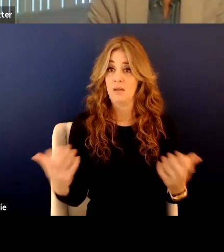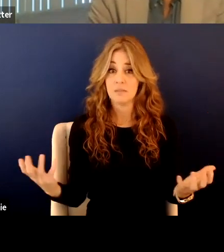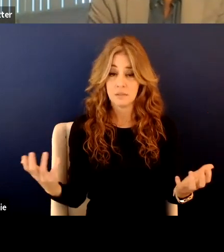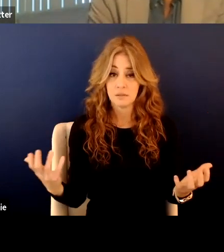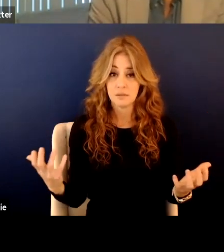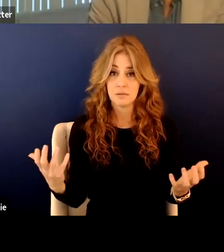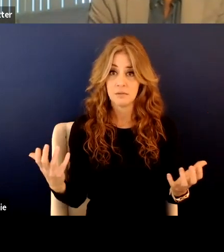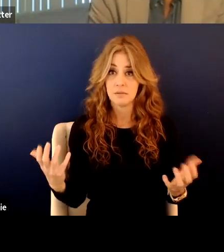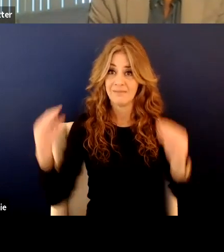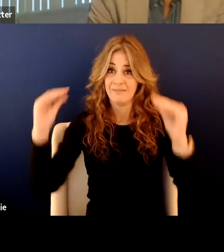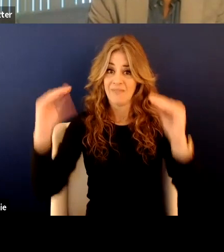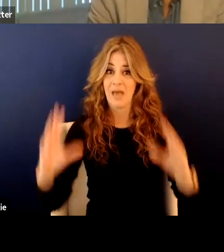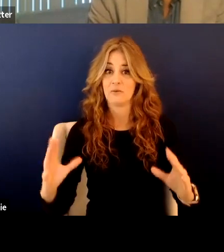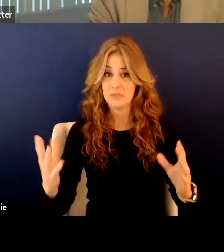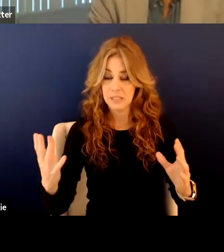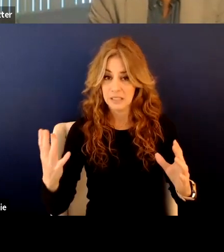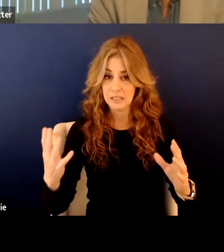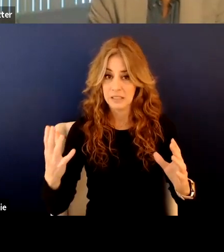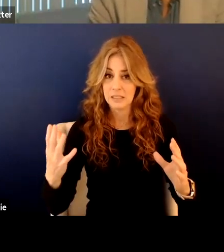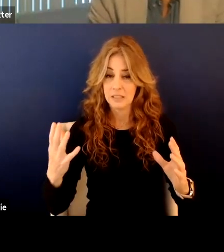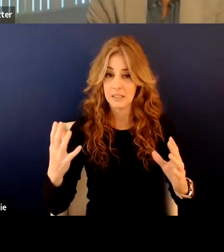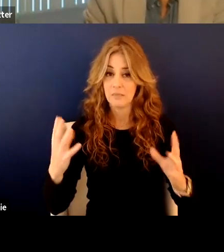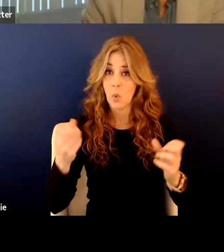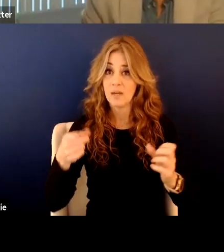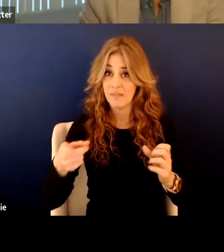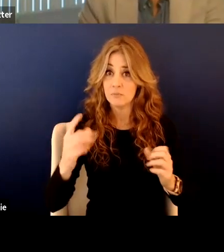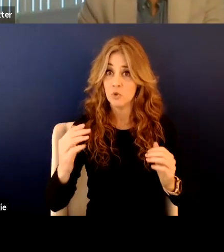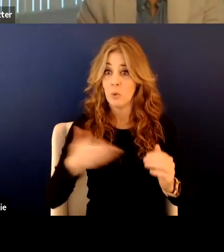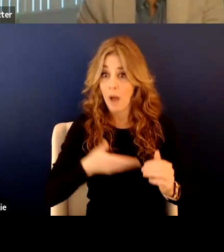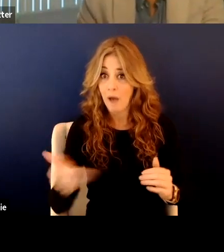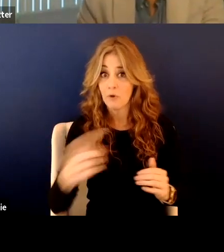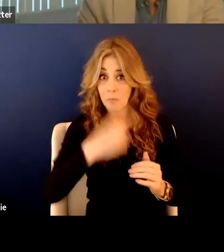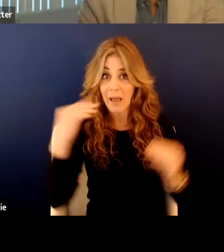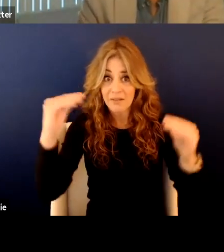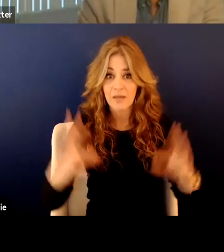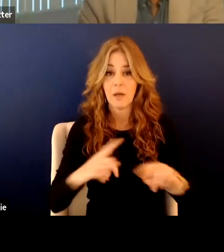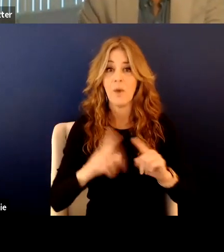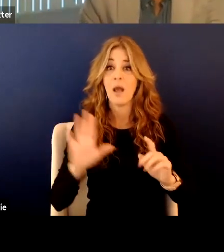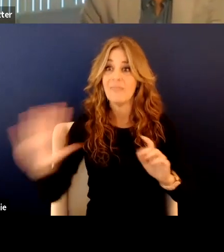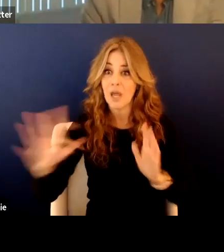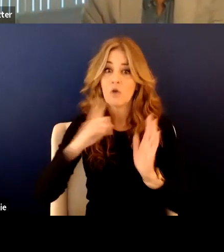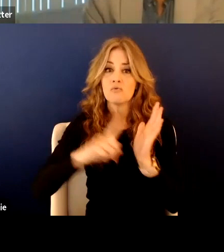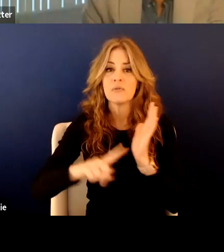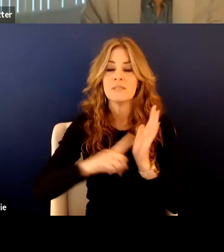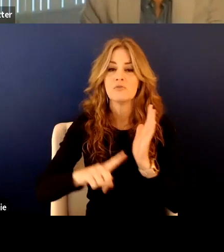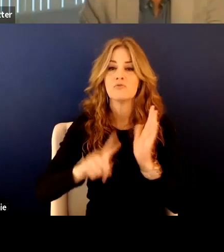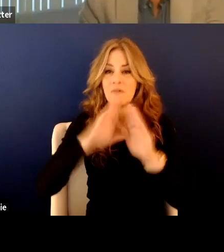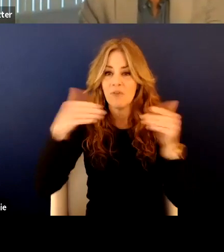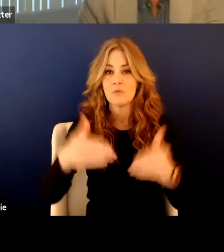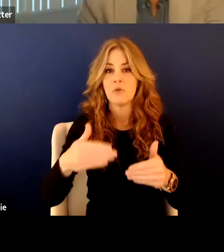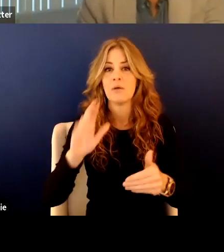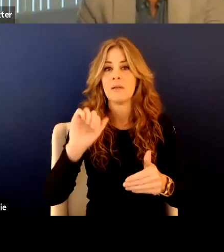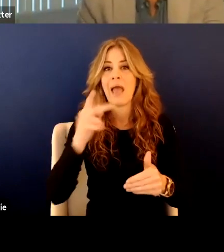wanted faculty, not only a cluster hire of Black faculty, but we wanted faculty whose research focuses on anti-Blackness